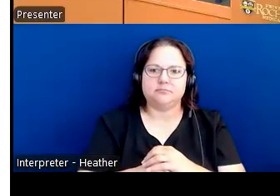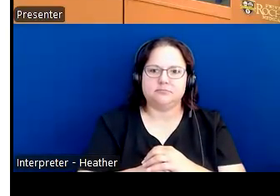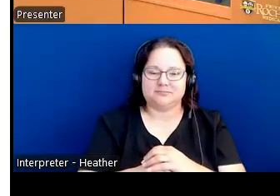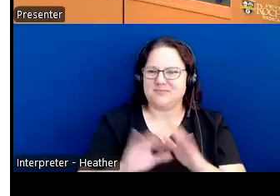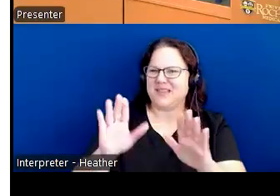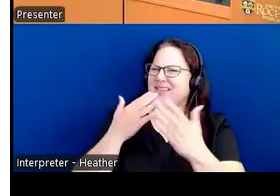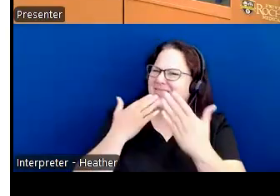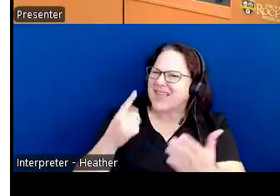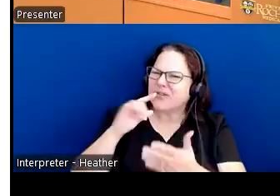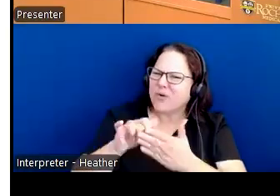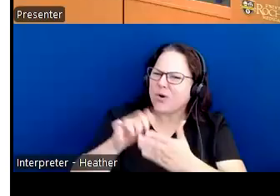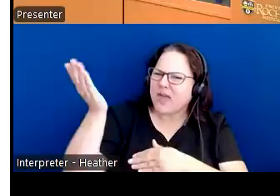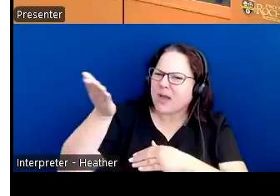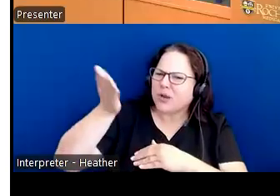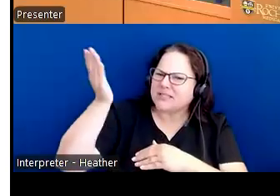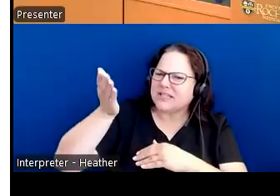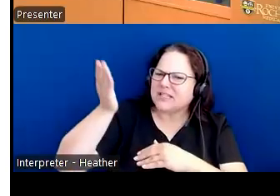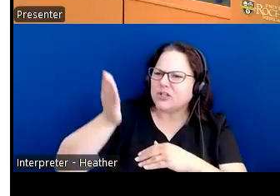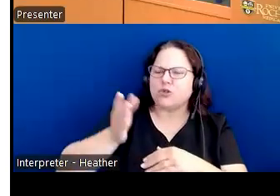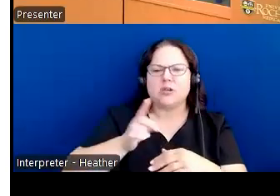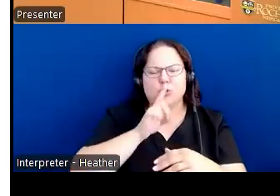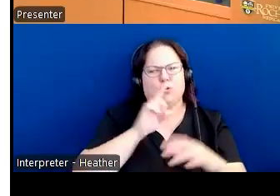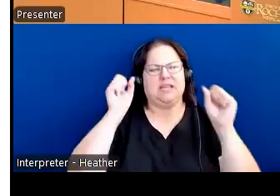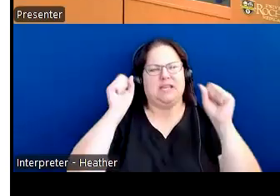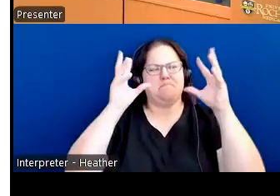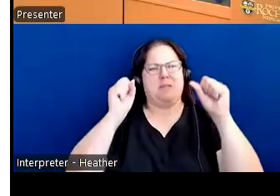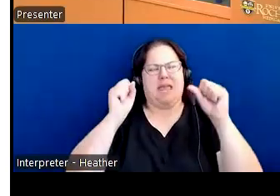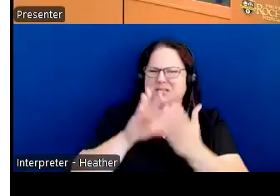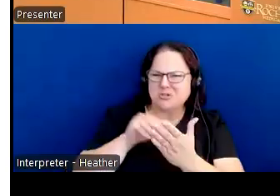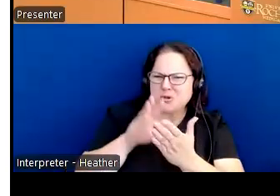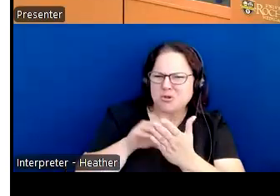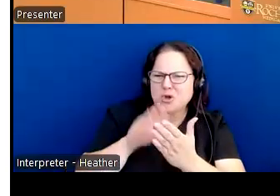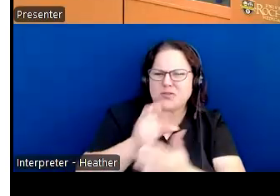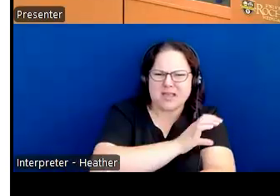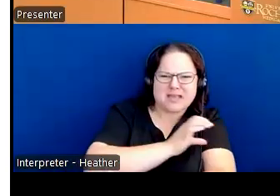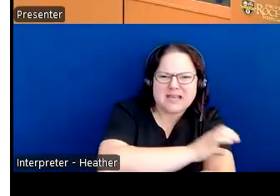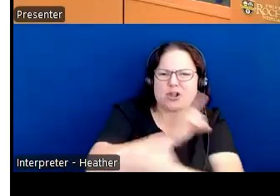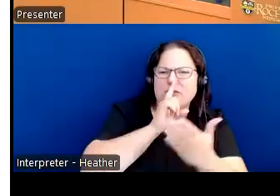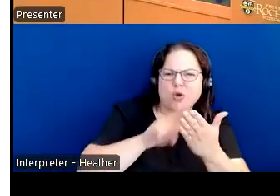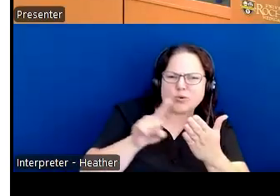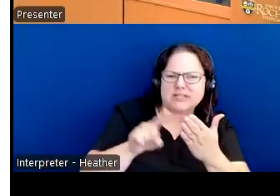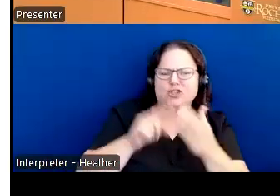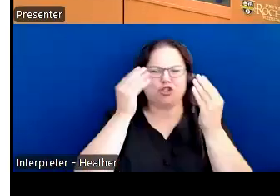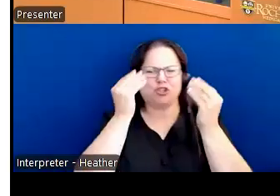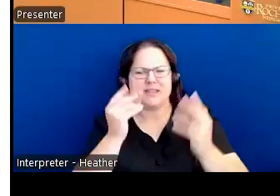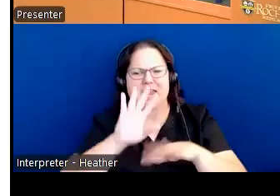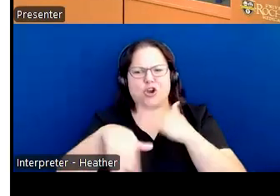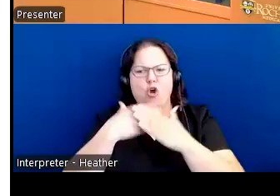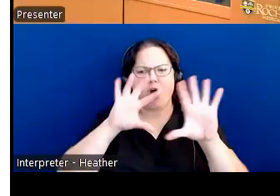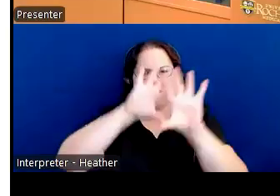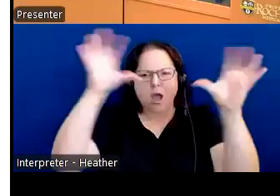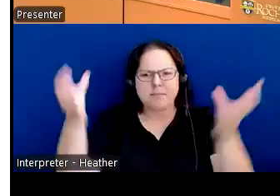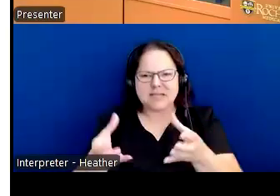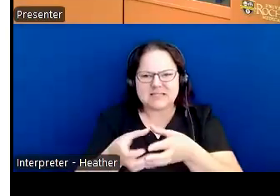Thank you for that presentation. It was just amazing to hear the clinical, the research, the data, all of it coming together. My